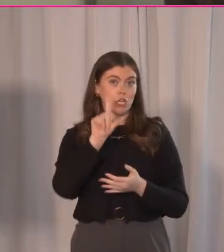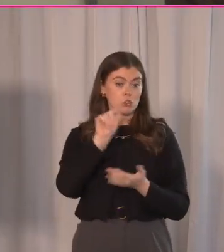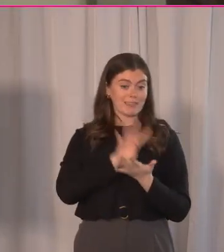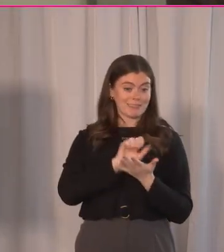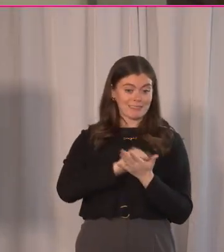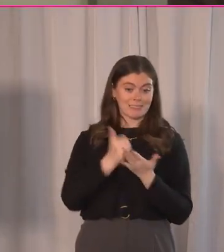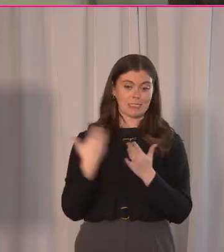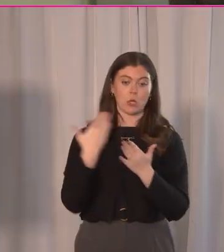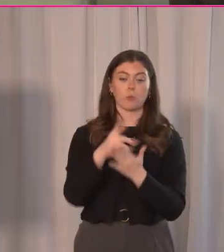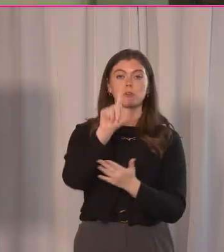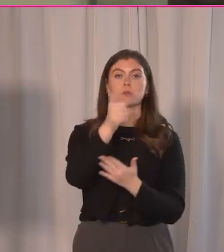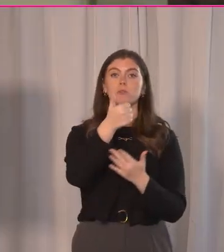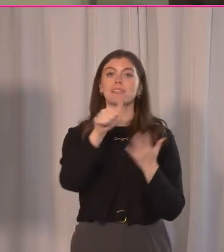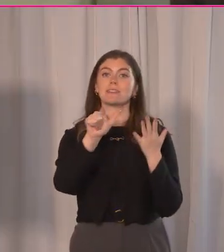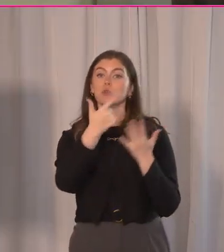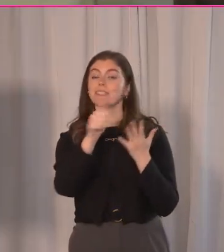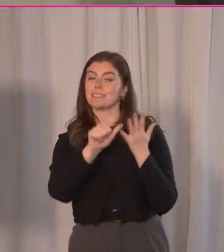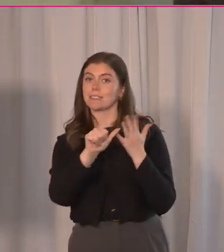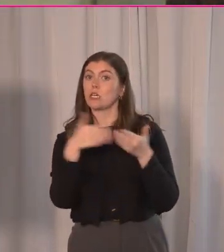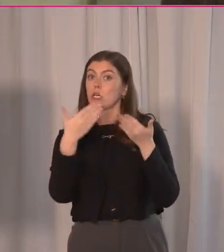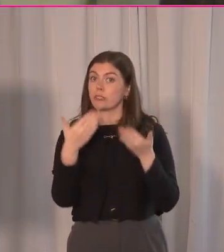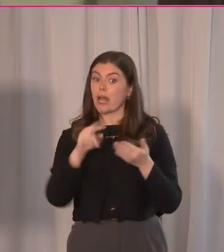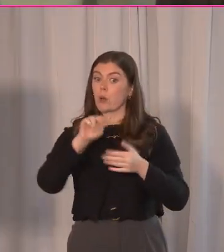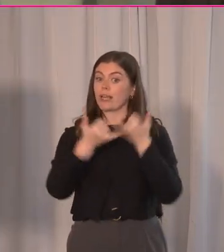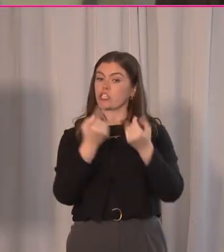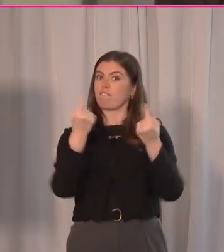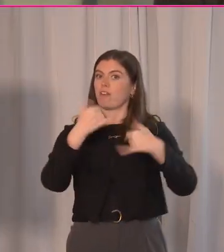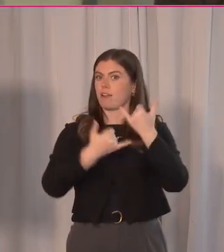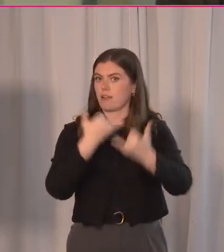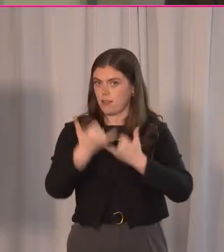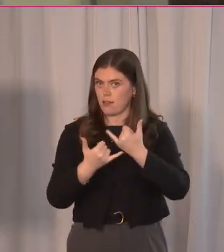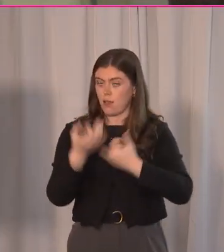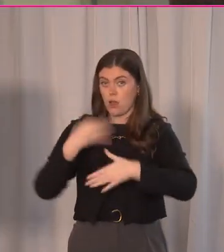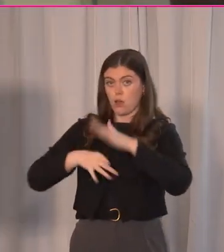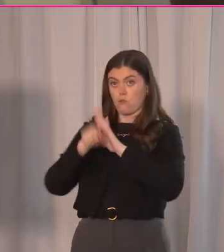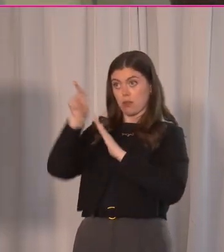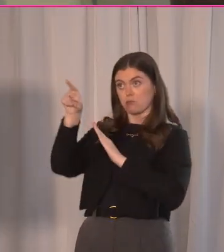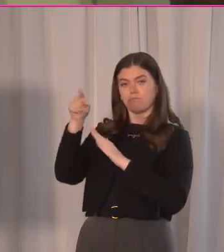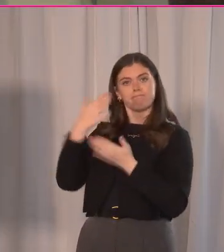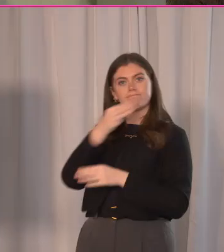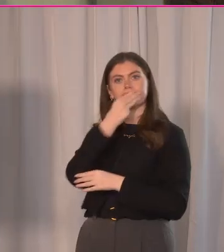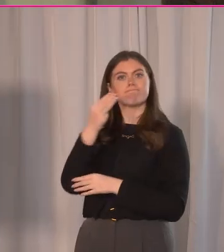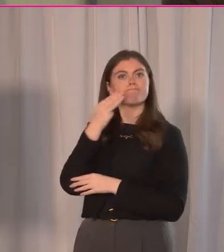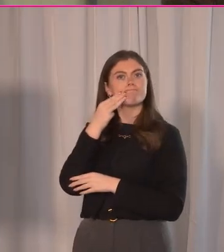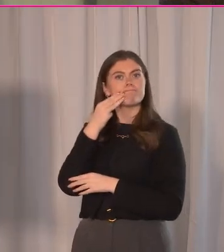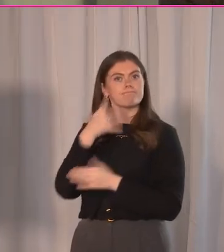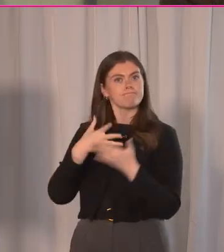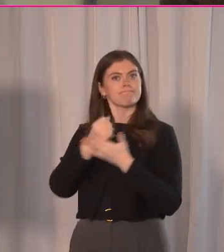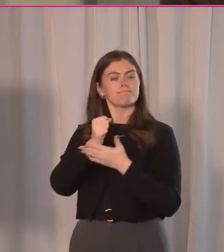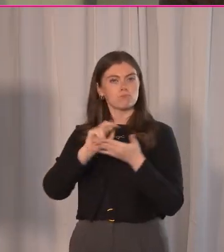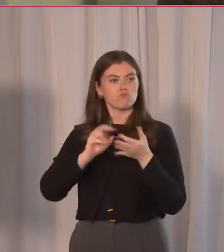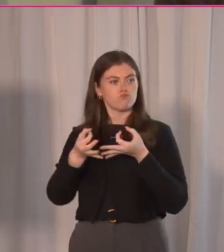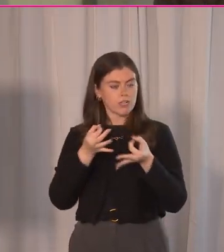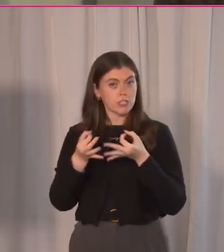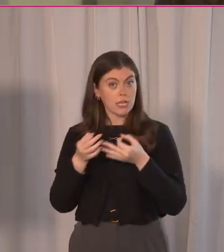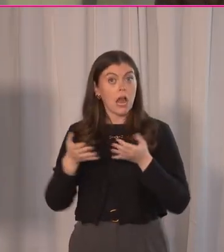2026, which is entering its final year. The government, under the Programme for Government, has committed to a successor to this strategy. Now, a lot